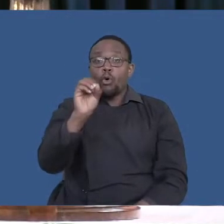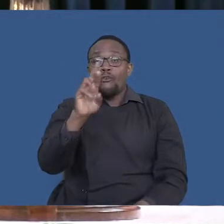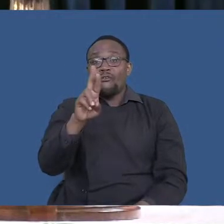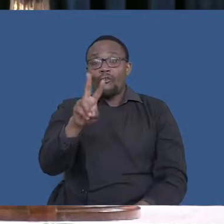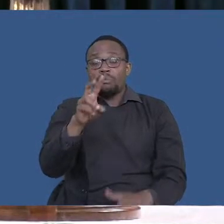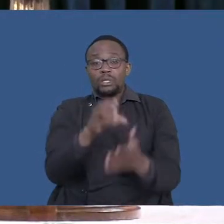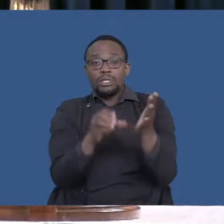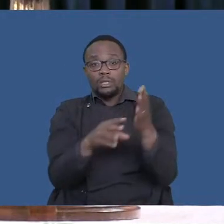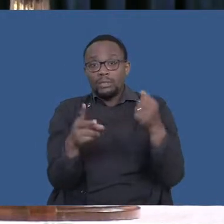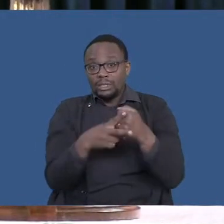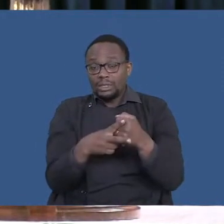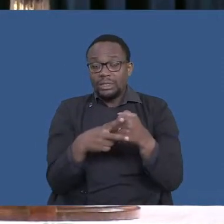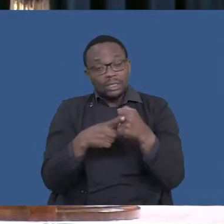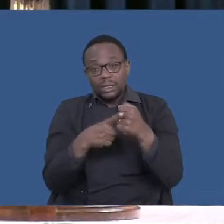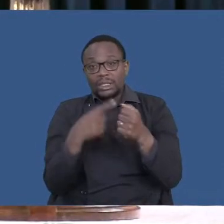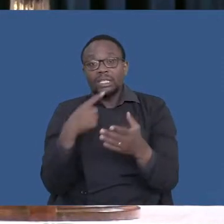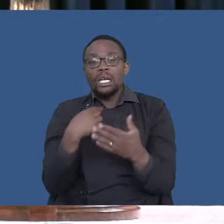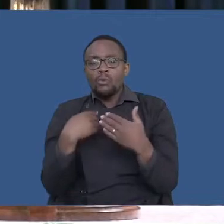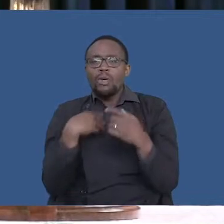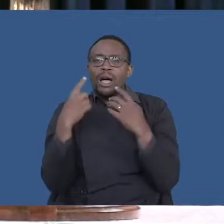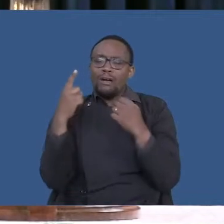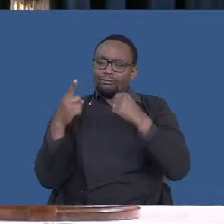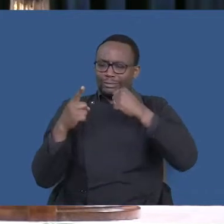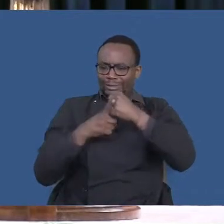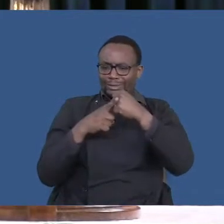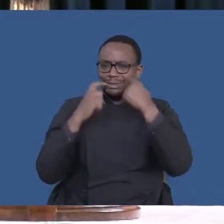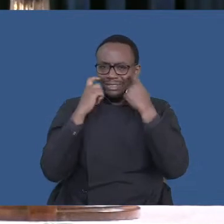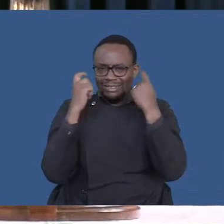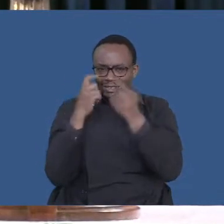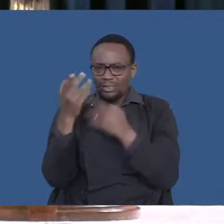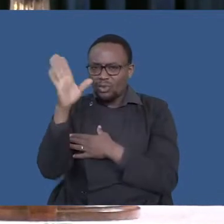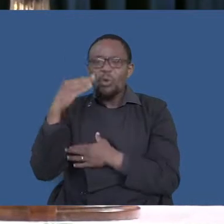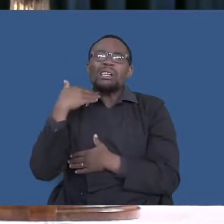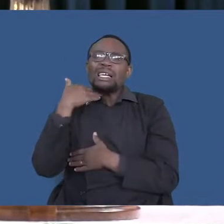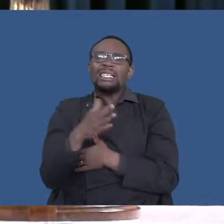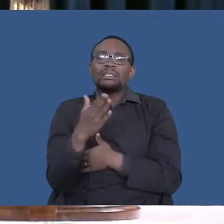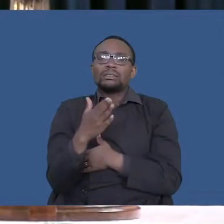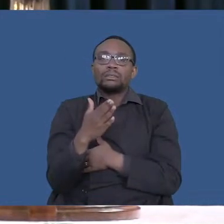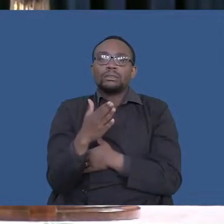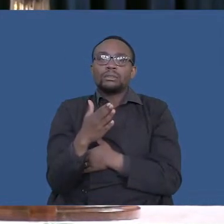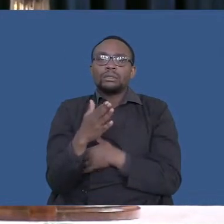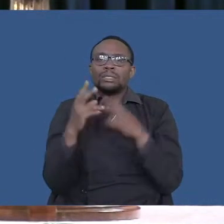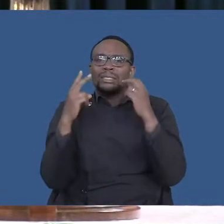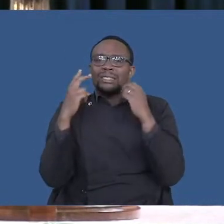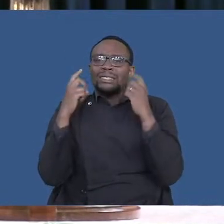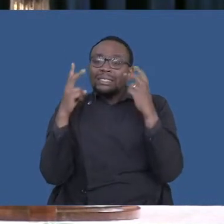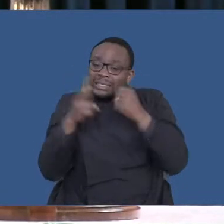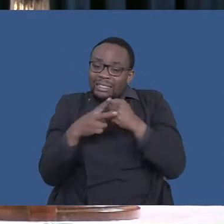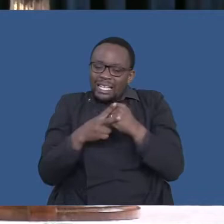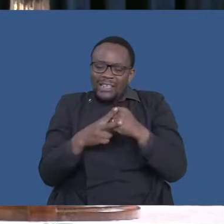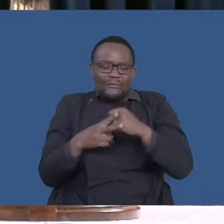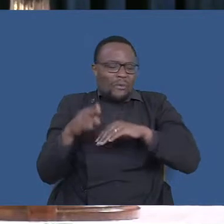19 says, there are 6 sins that God hates, 7 which are an abomination to him.